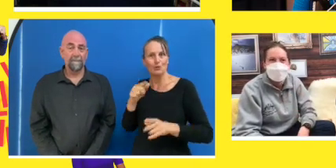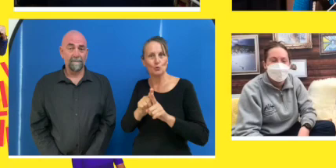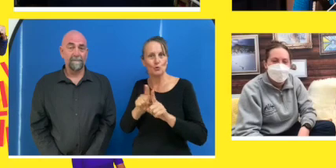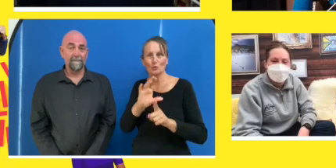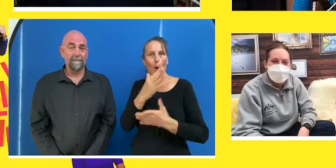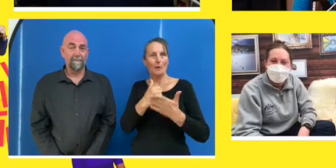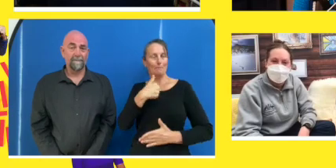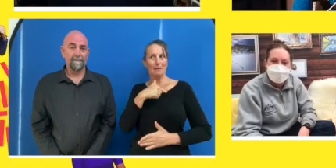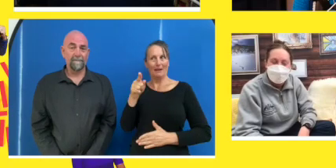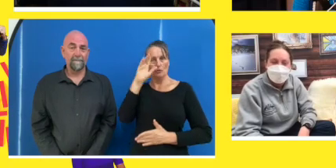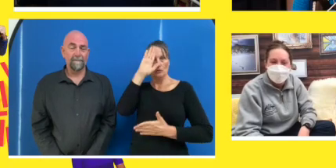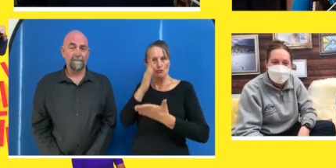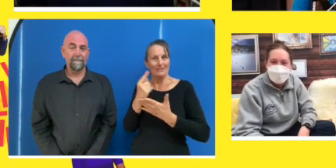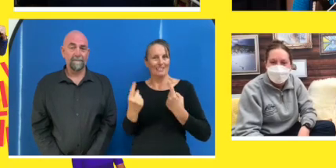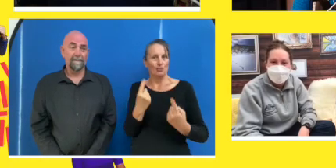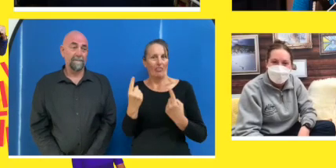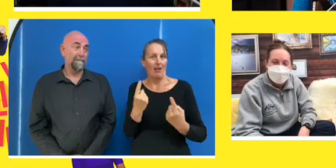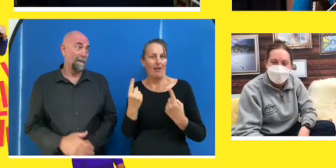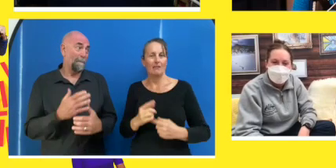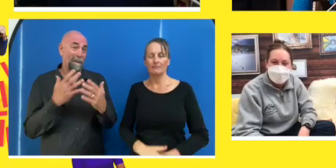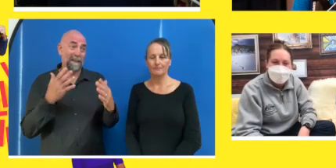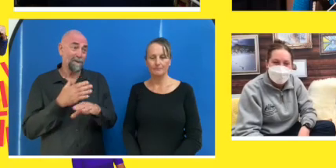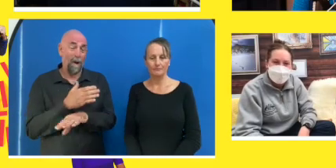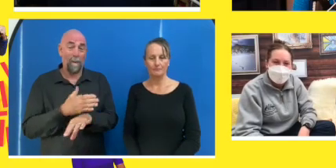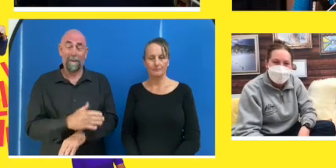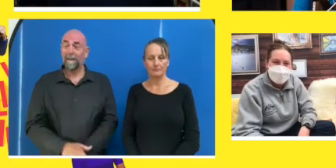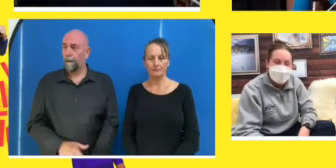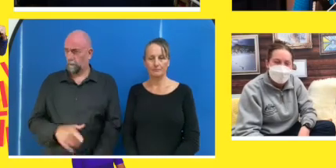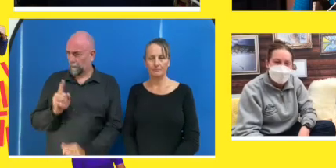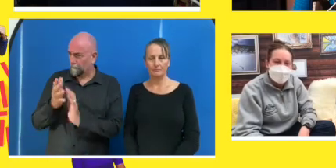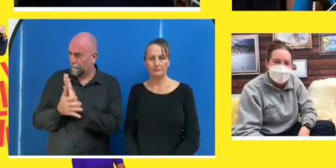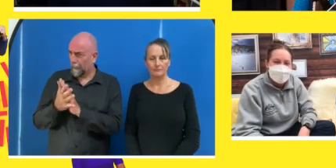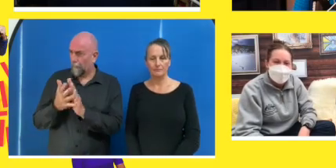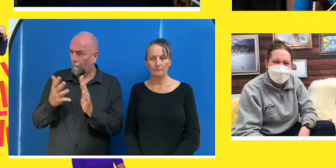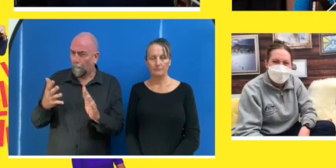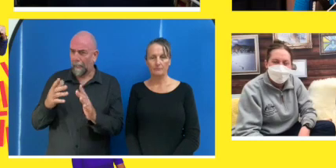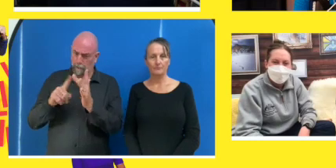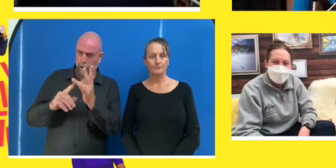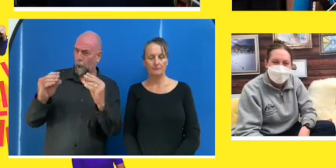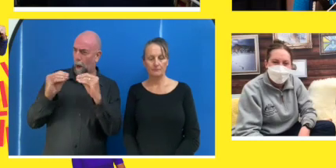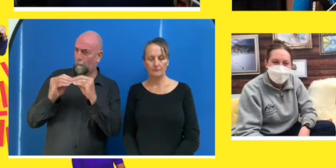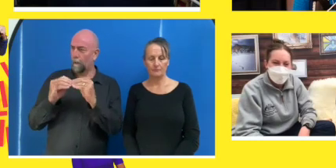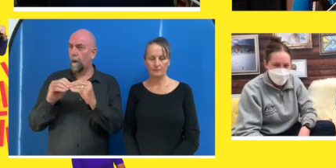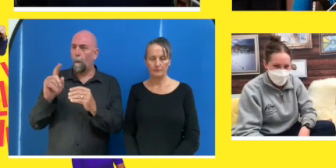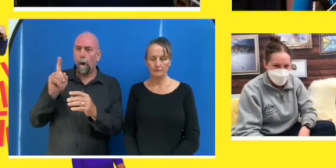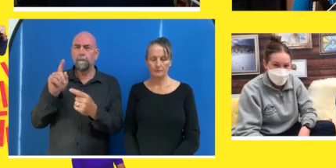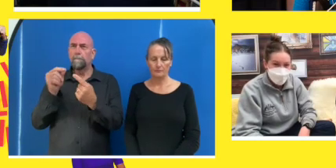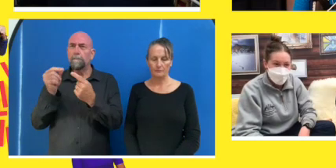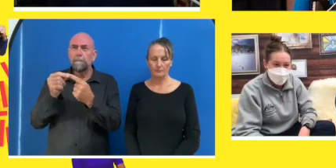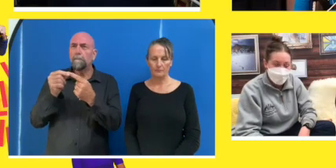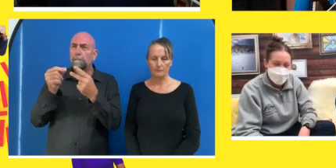goes 50%. Like he has to trust me to get down the hill as fast as he can. It's not just my line. It's a big